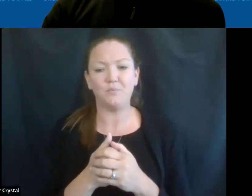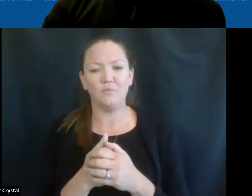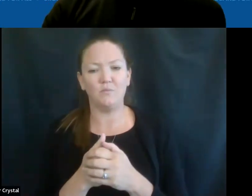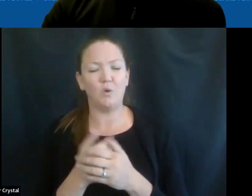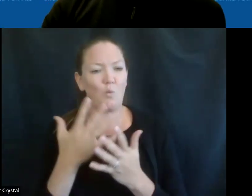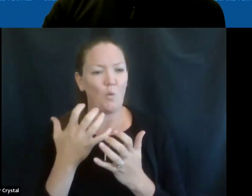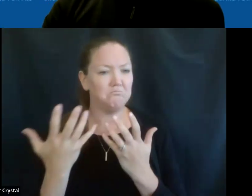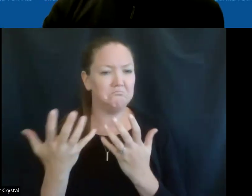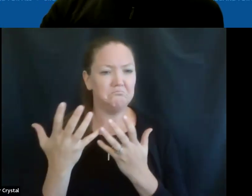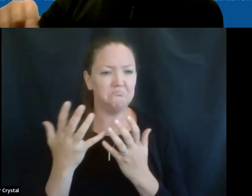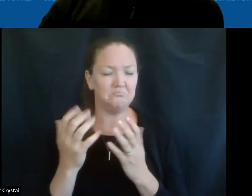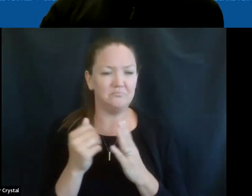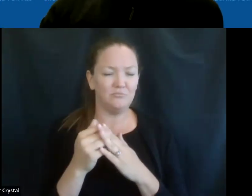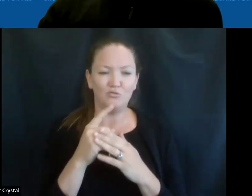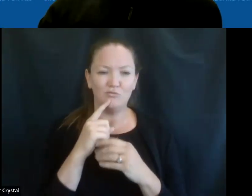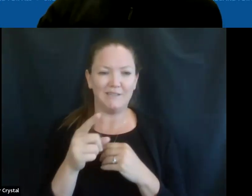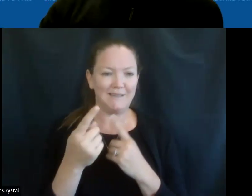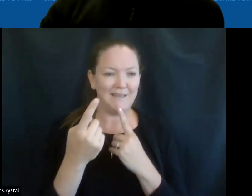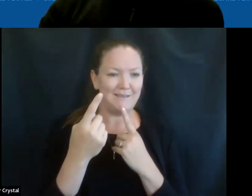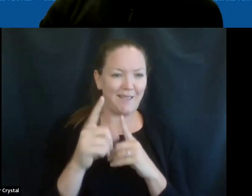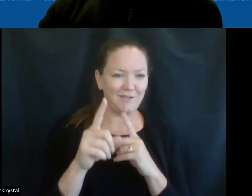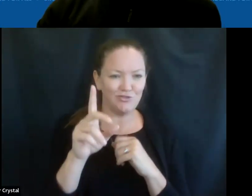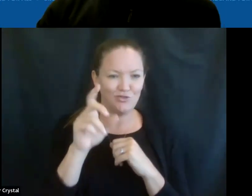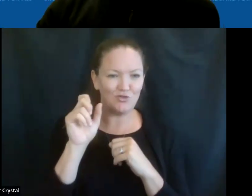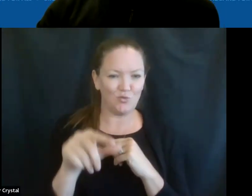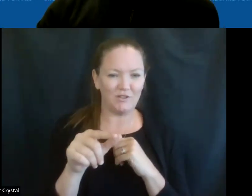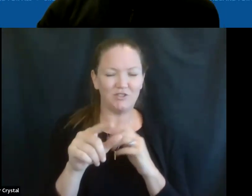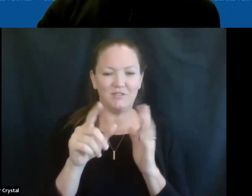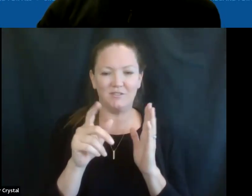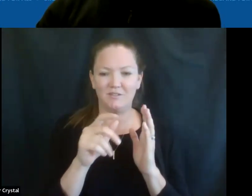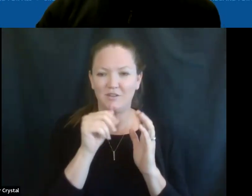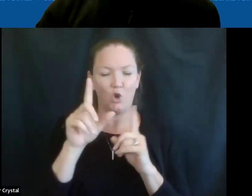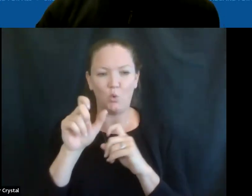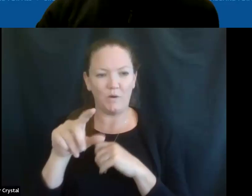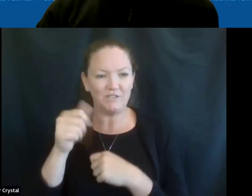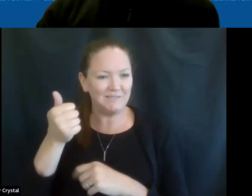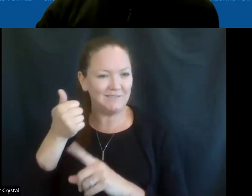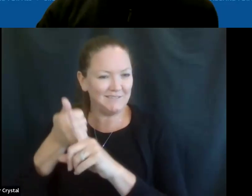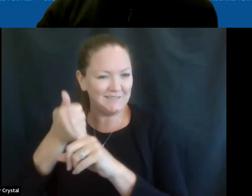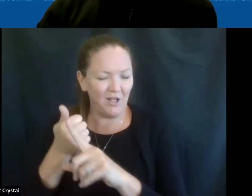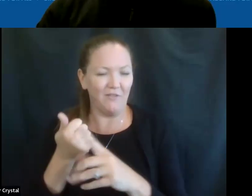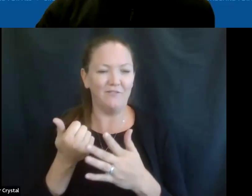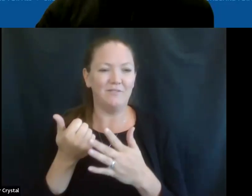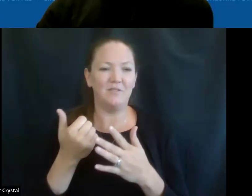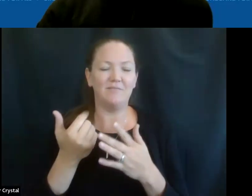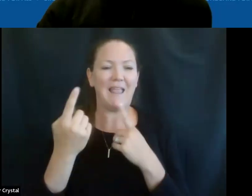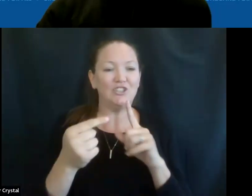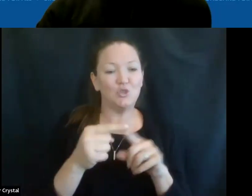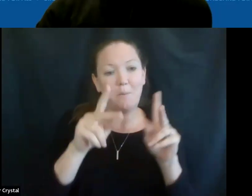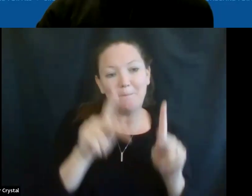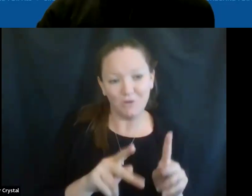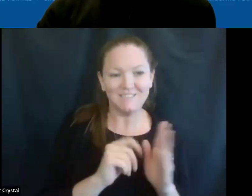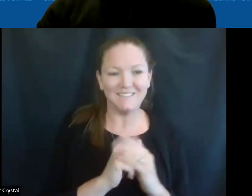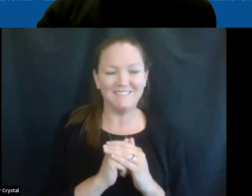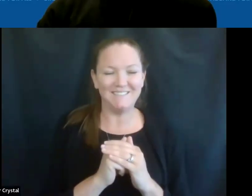kind of answering the person who is asking the question, not just the question itself, to acknowledge that Sure. that's being responded